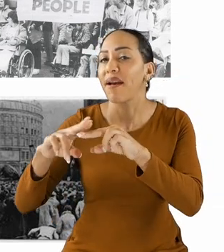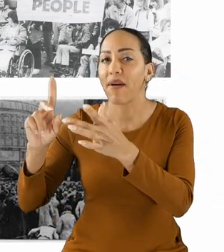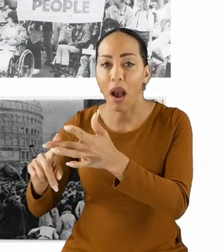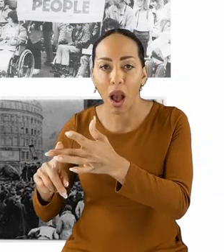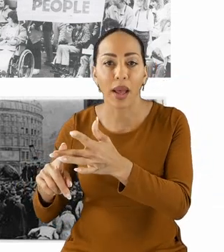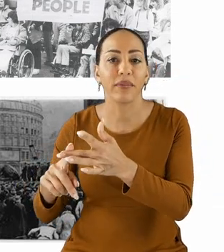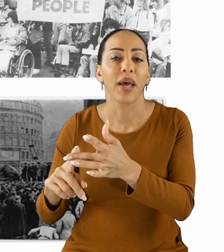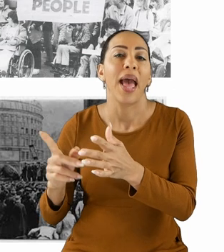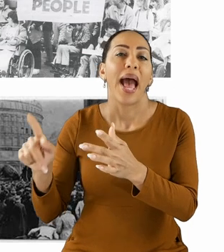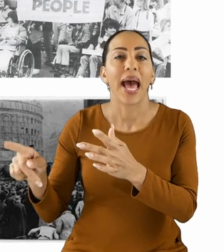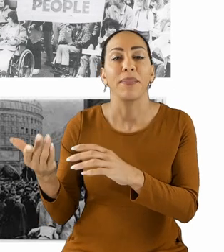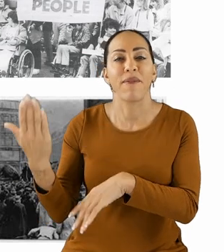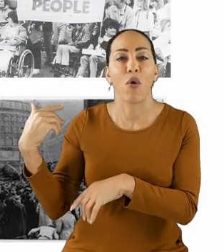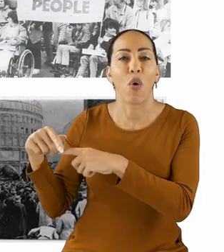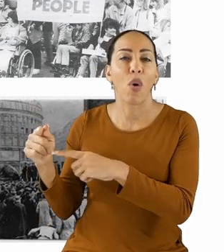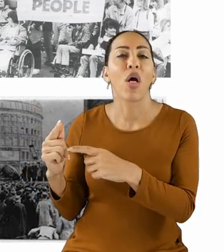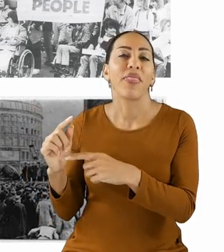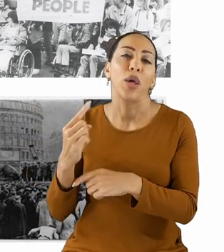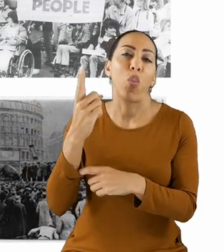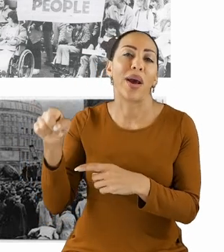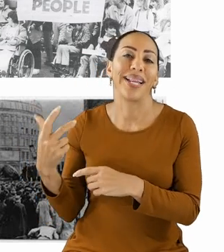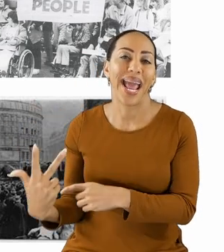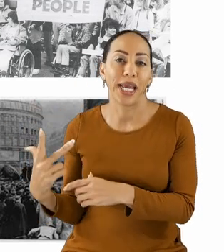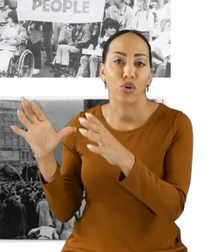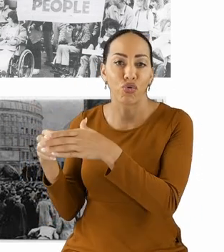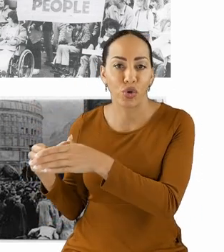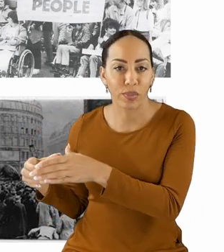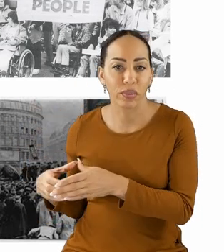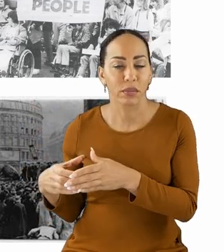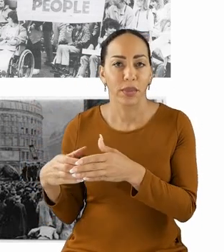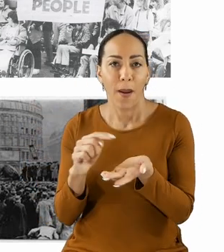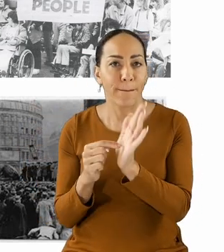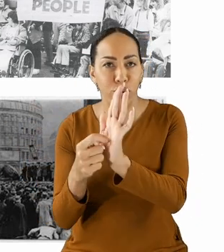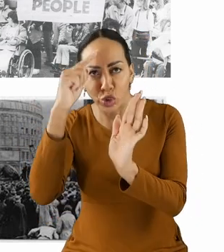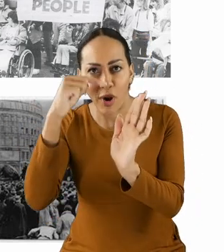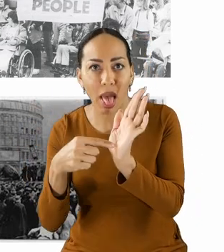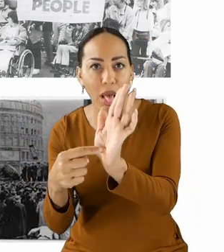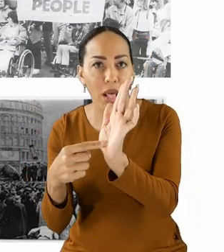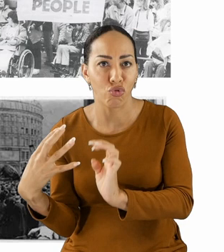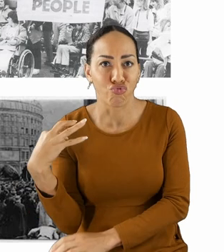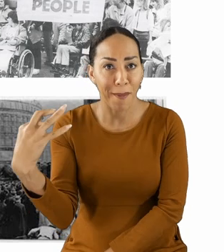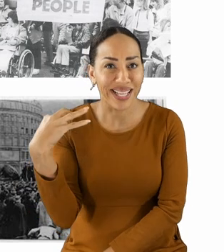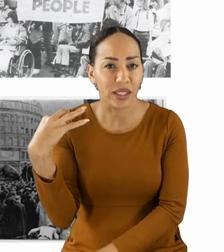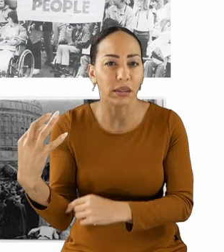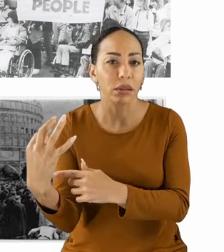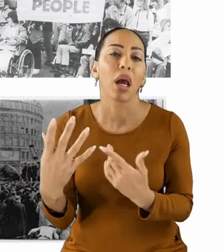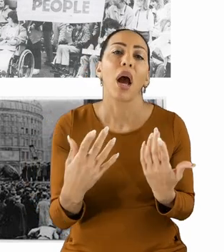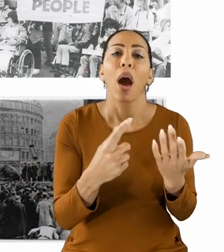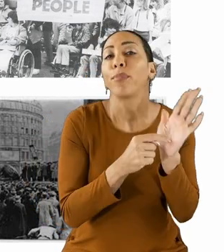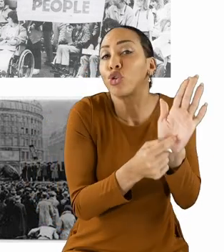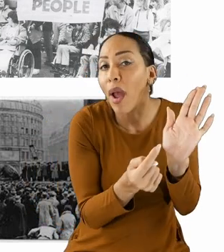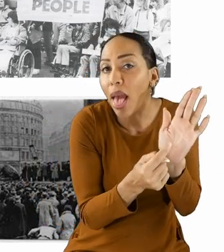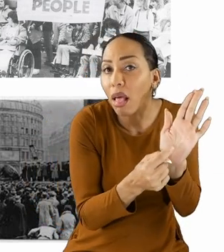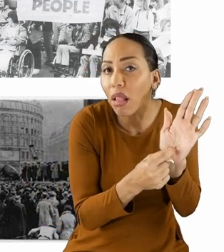been involved with before, doing work with BFI and before that, the 1 in 8 group. We took stock then of portrayal